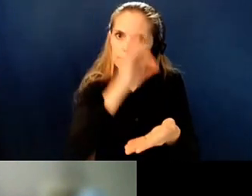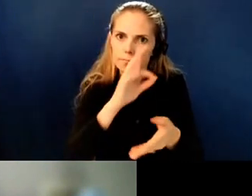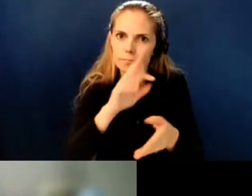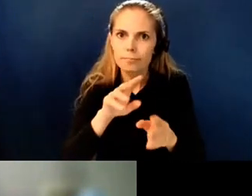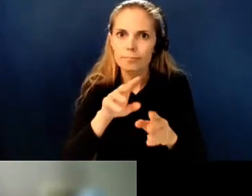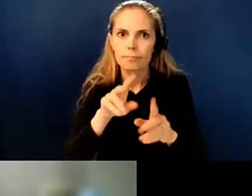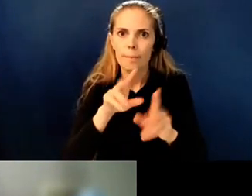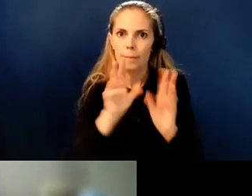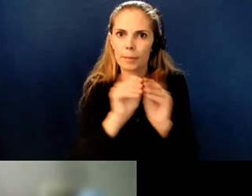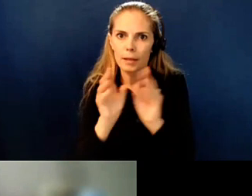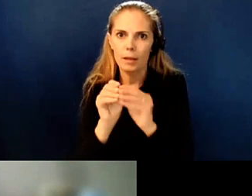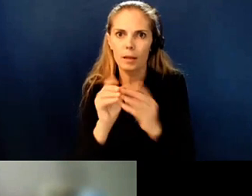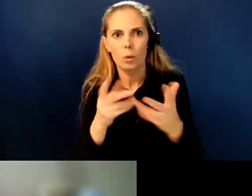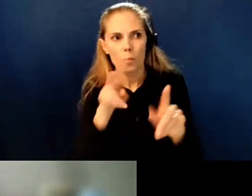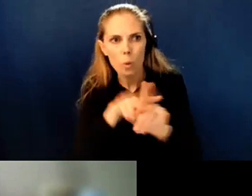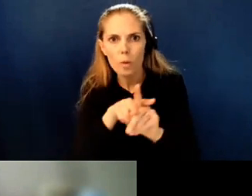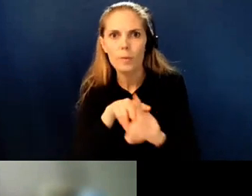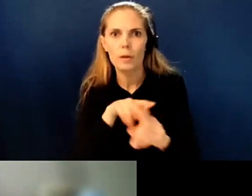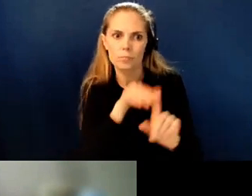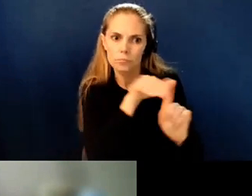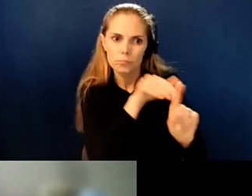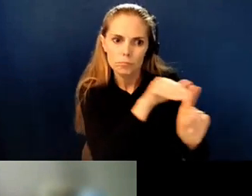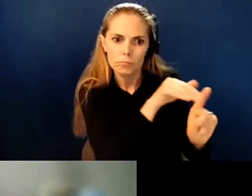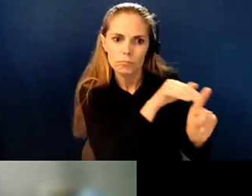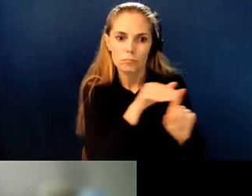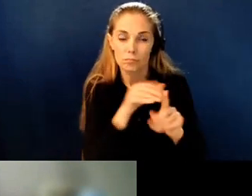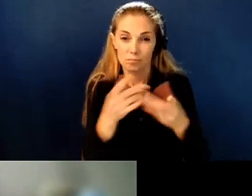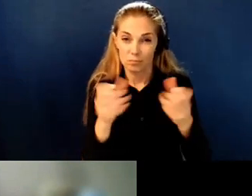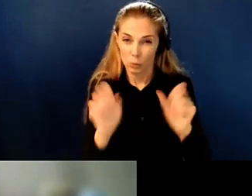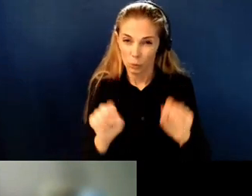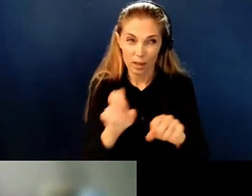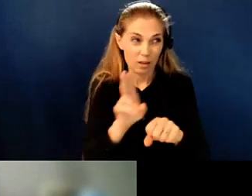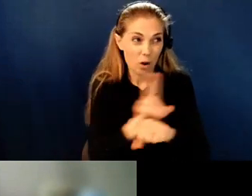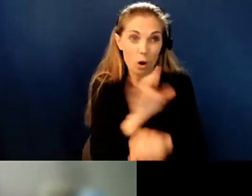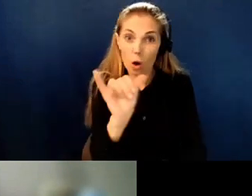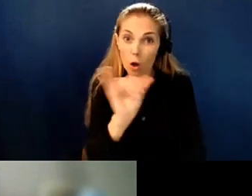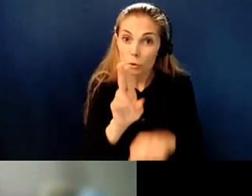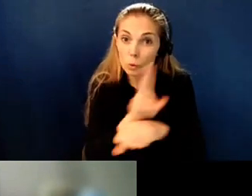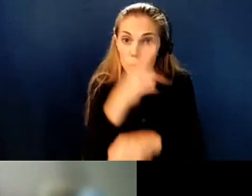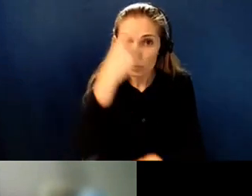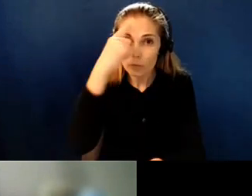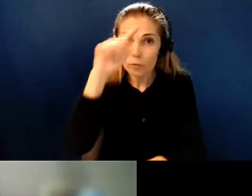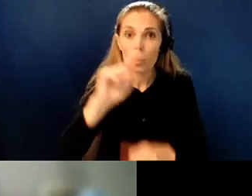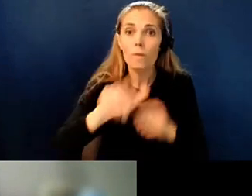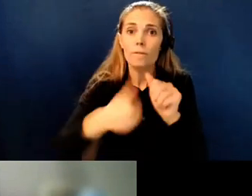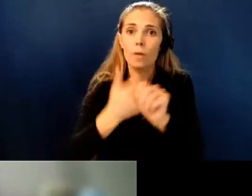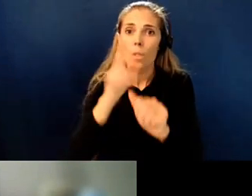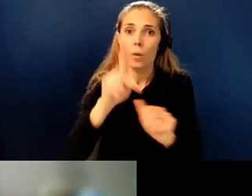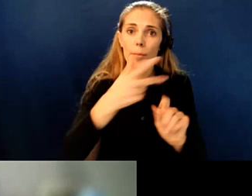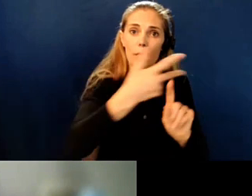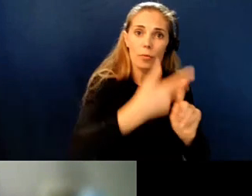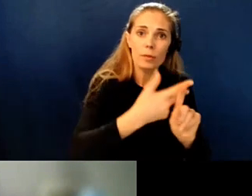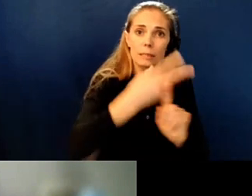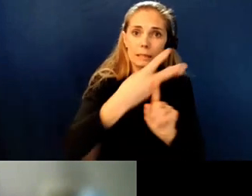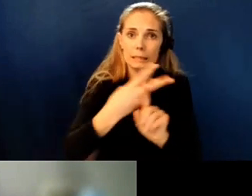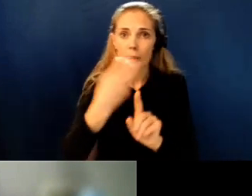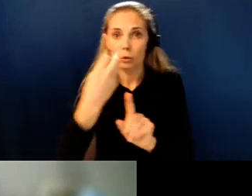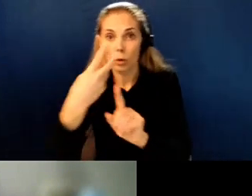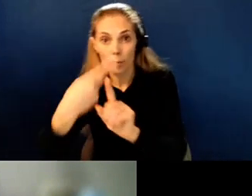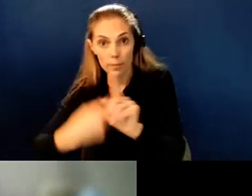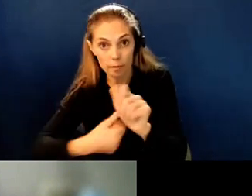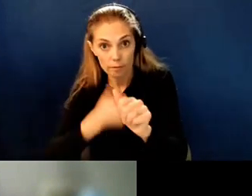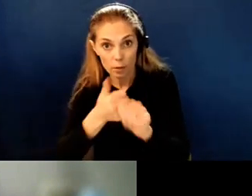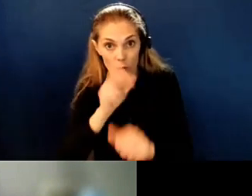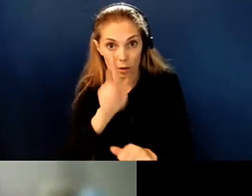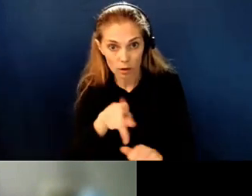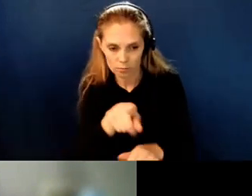future. I mean, that can be used for 3, 6, and 12-month follow-ups. This is something you guys have talked about. We have a lot of EO clients, Employment